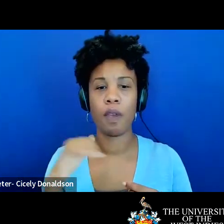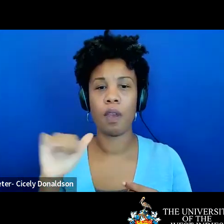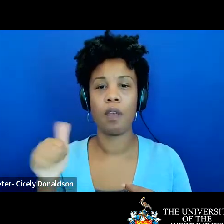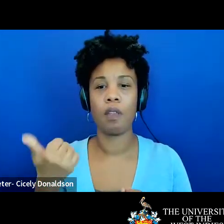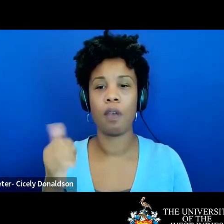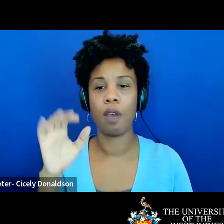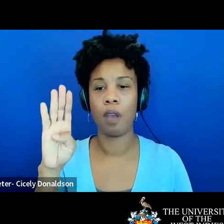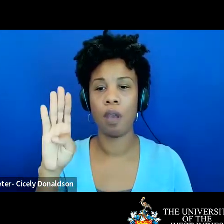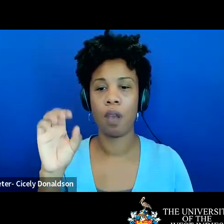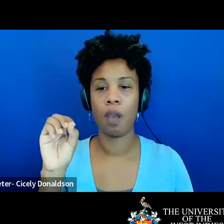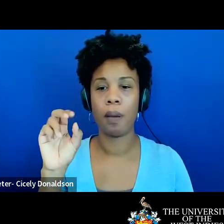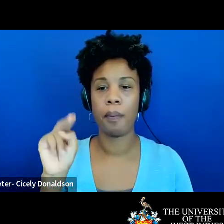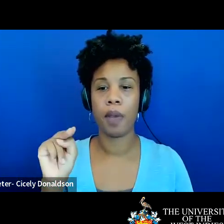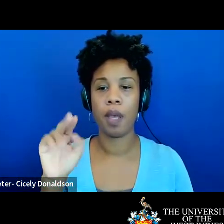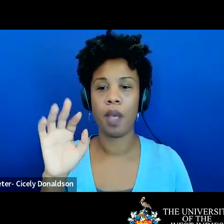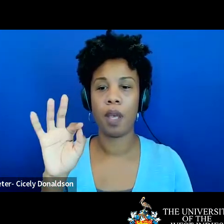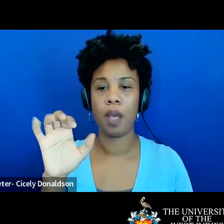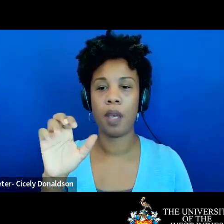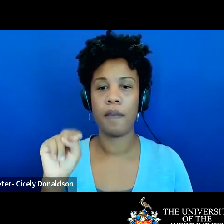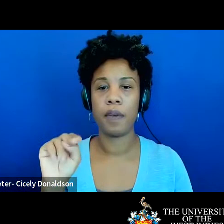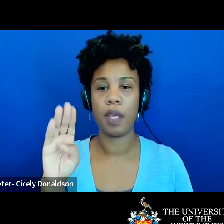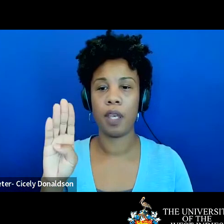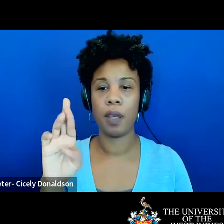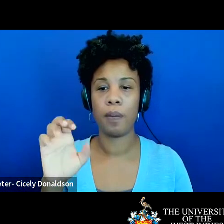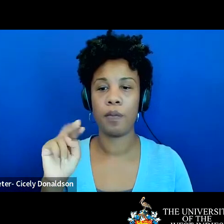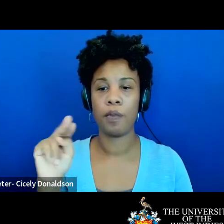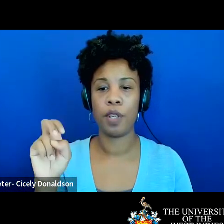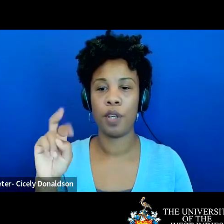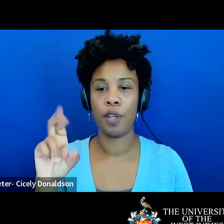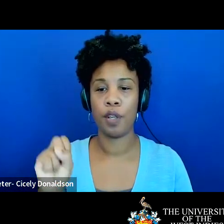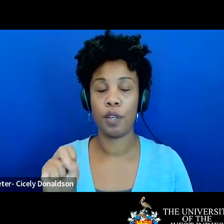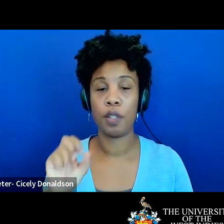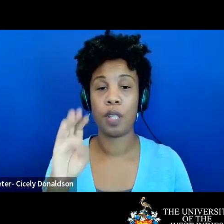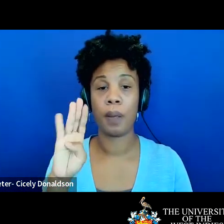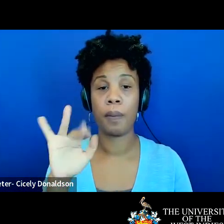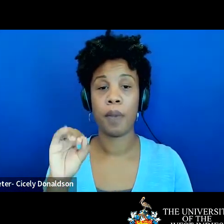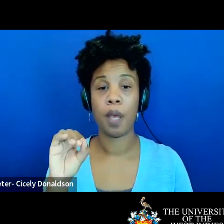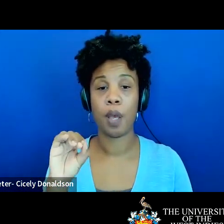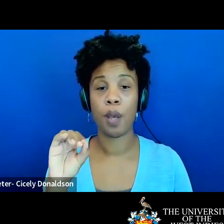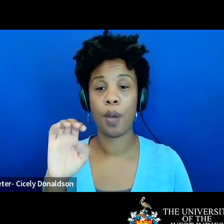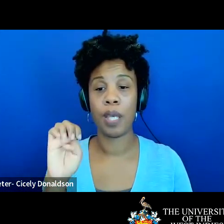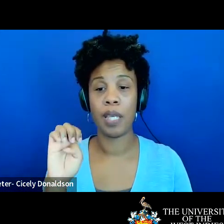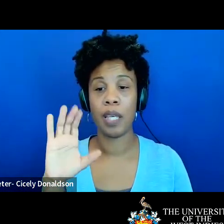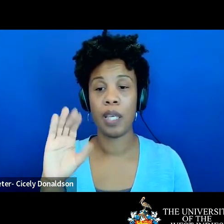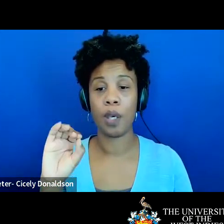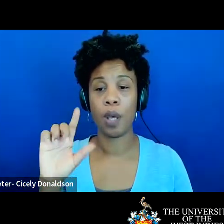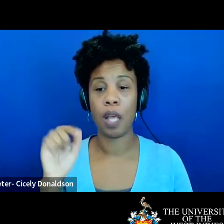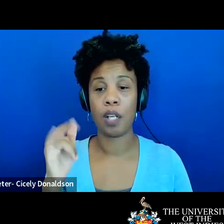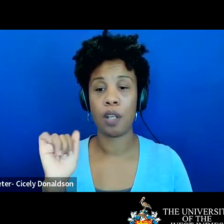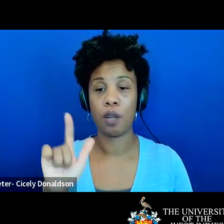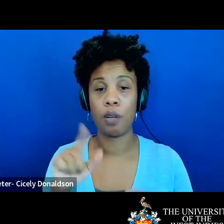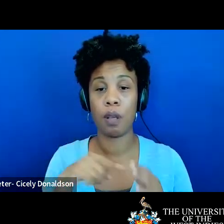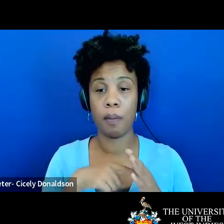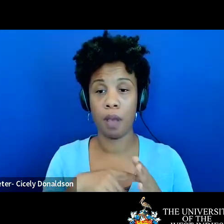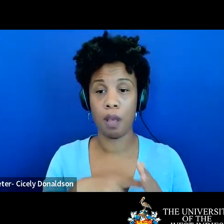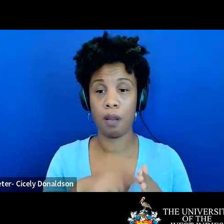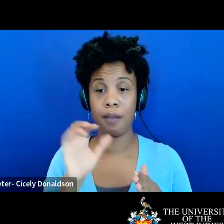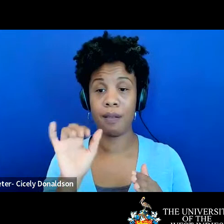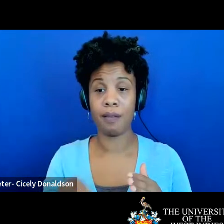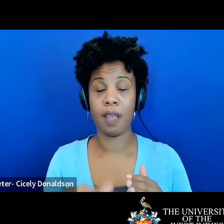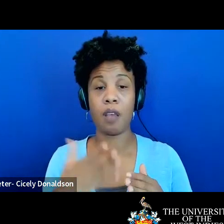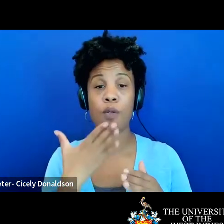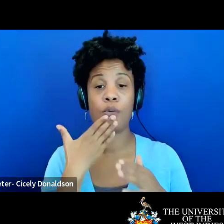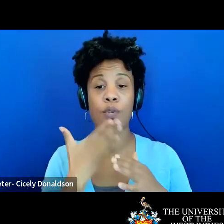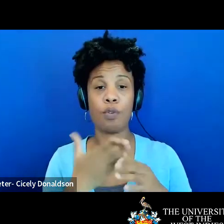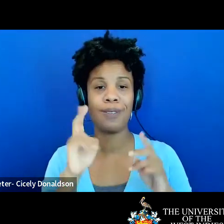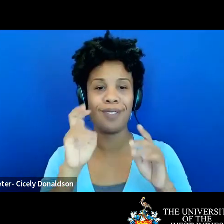of interaction among and between various systems at different levels in the environment. She says,